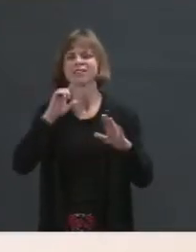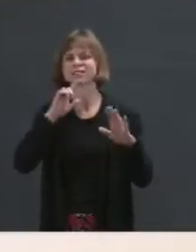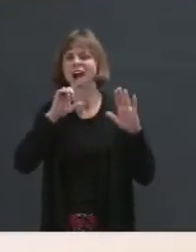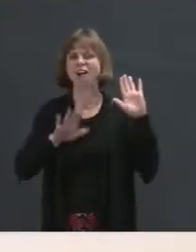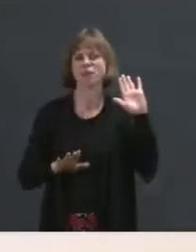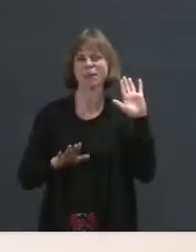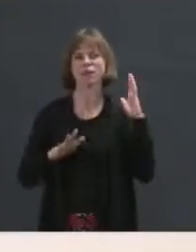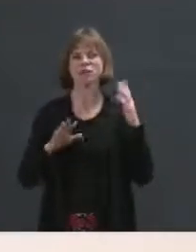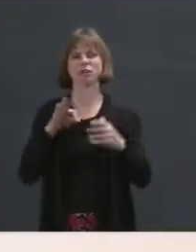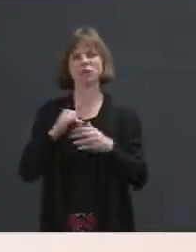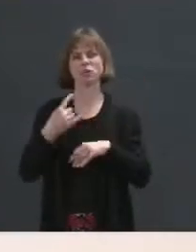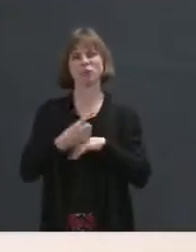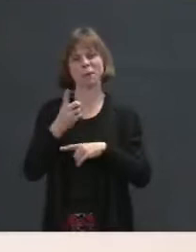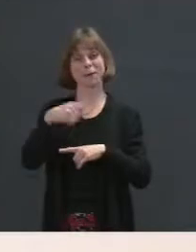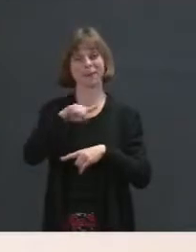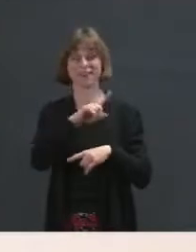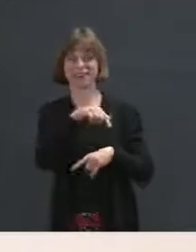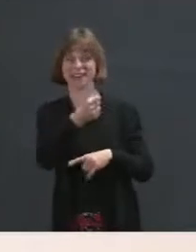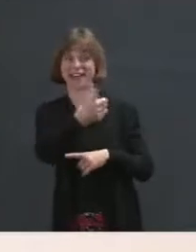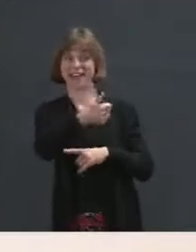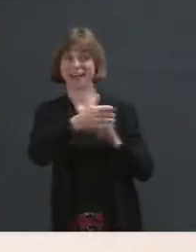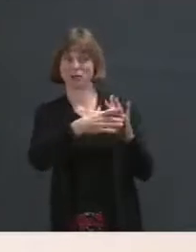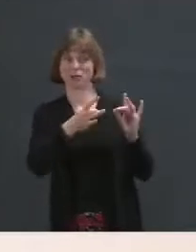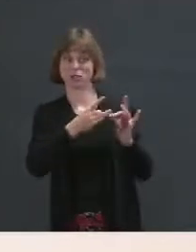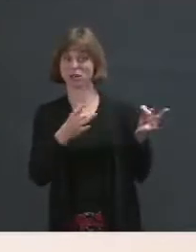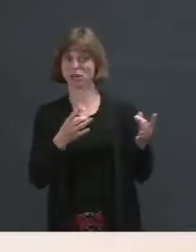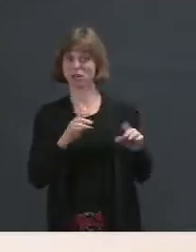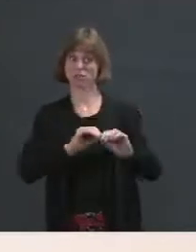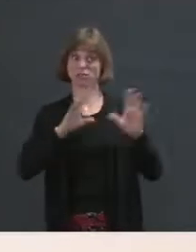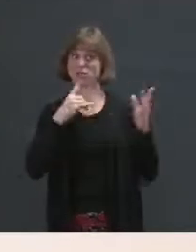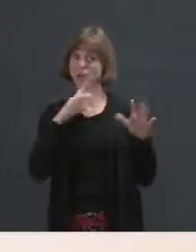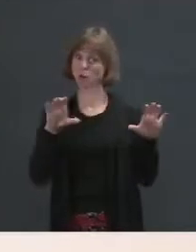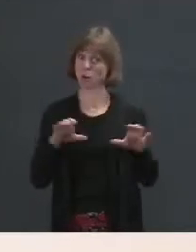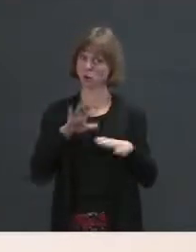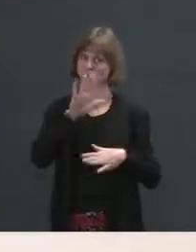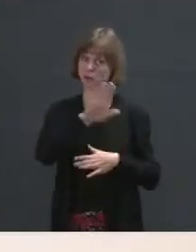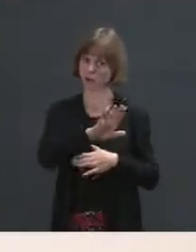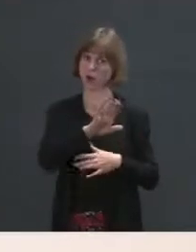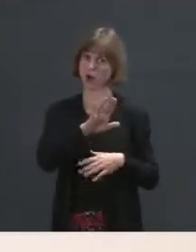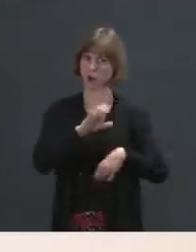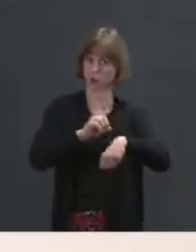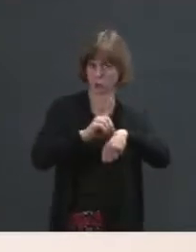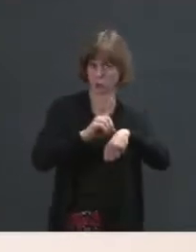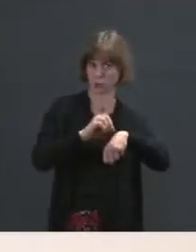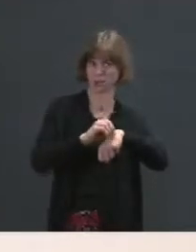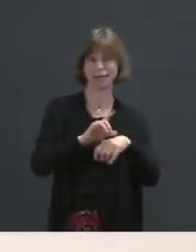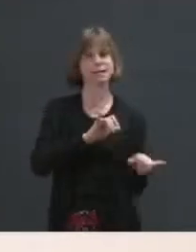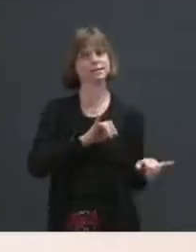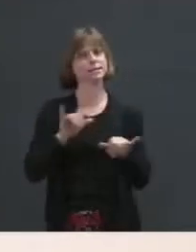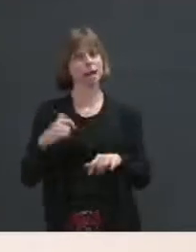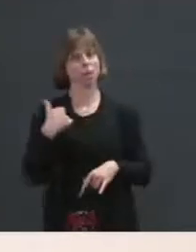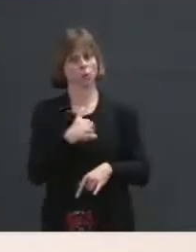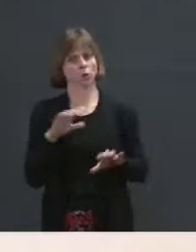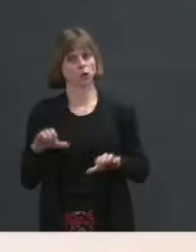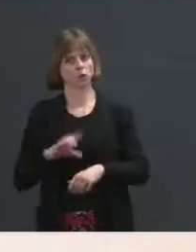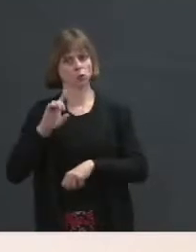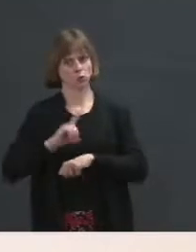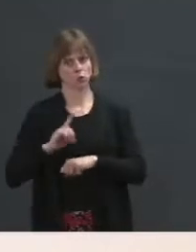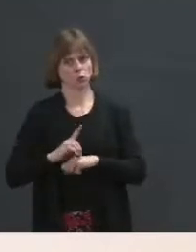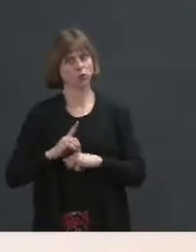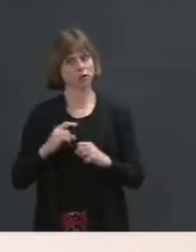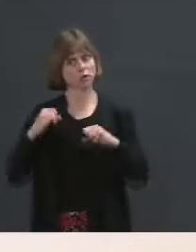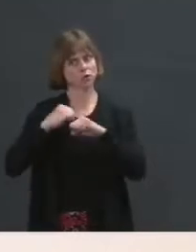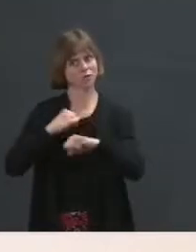statement to make clear that, of course, they're going to do due diligence, as are we, to continue that outreach and continue to fight for her